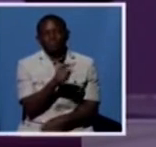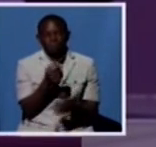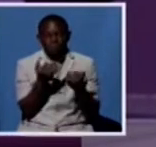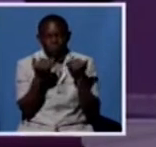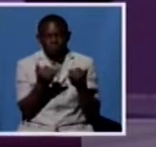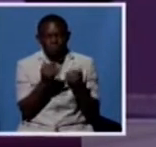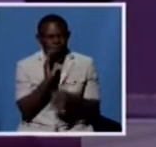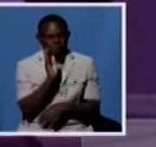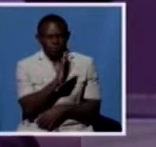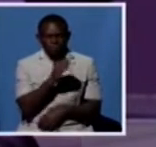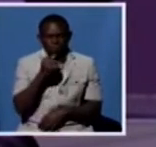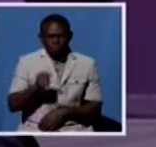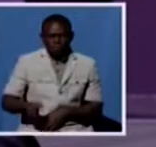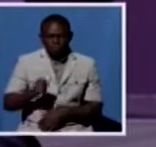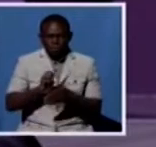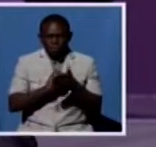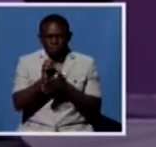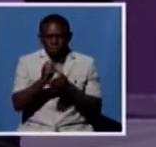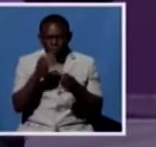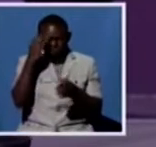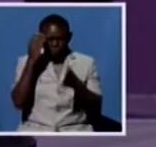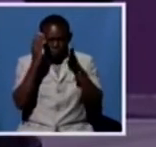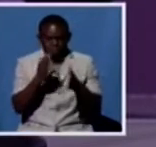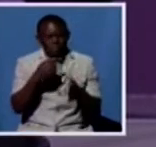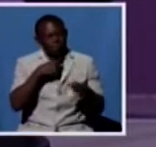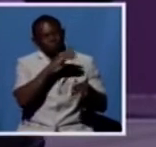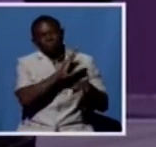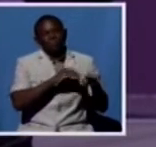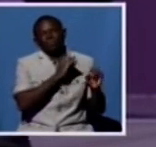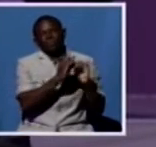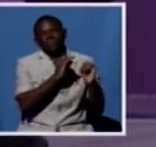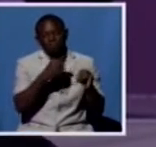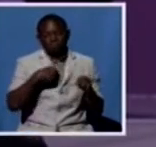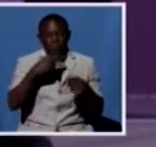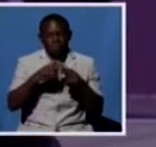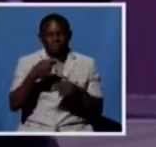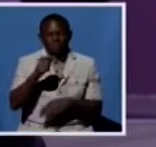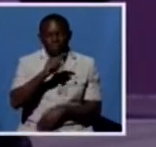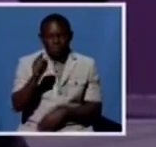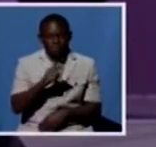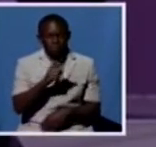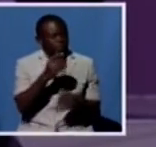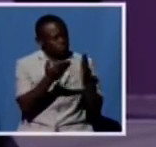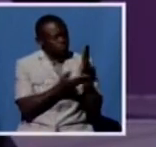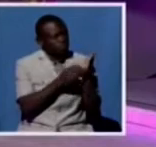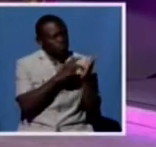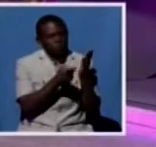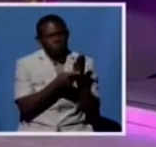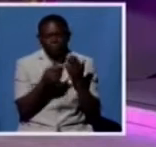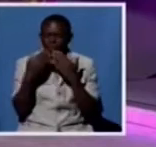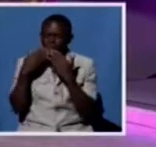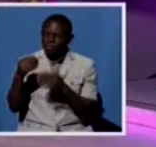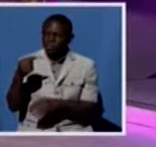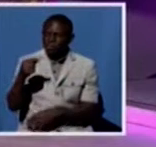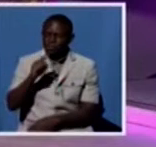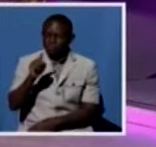Officer, Mr. Wallece Mumba. You're watching Sunday Interview, and I'm your host, Grevazio Zulu. Sir, welcome to the program. Thank you, Grevazio,